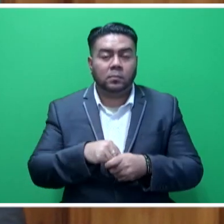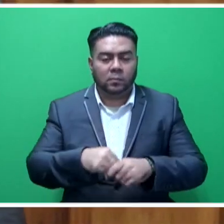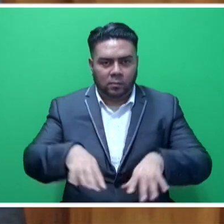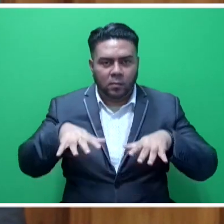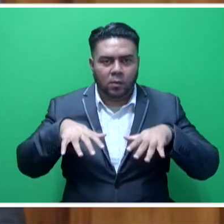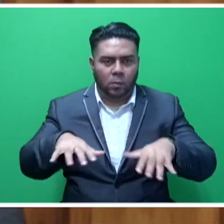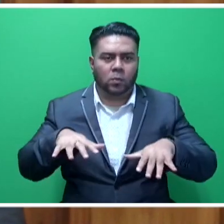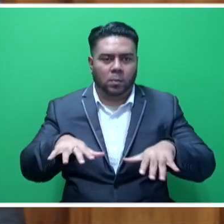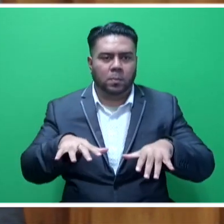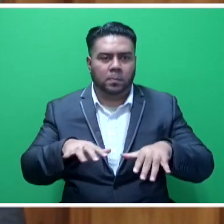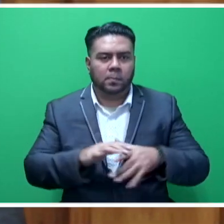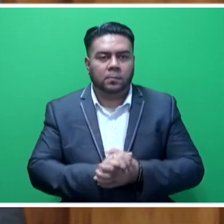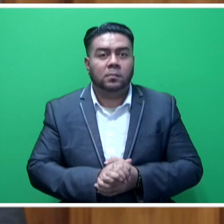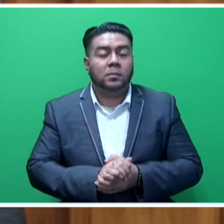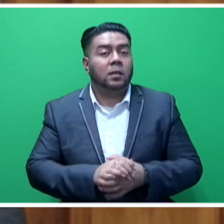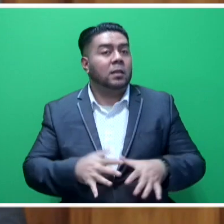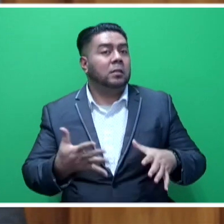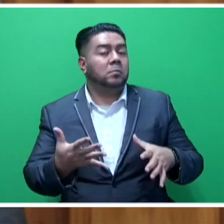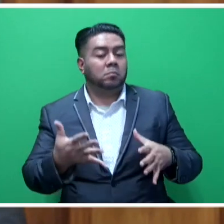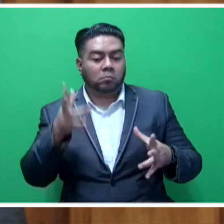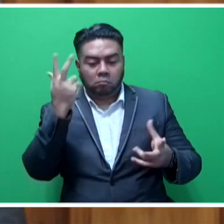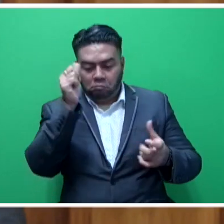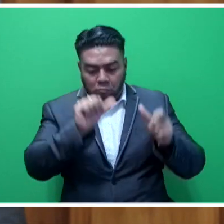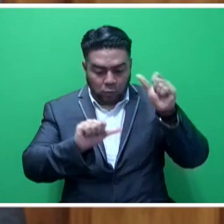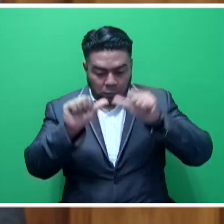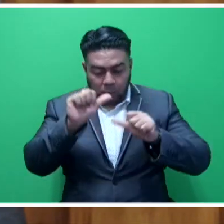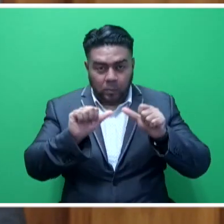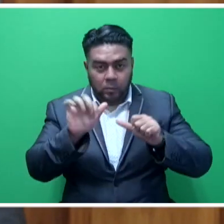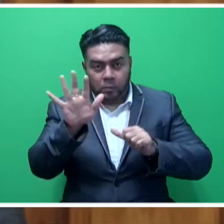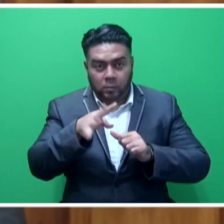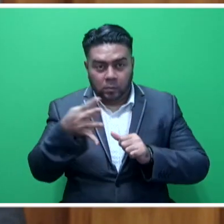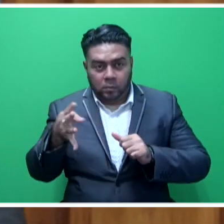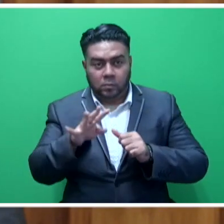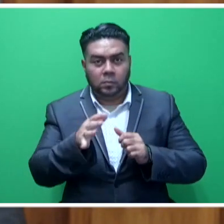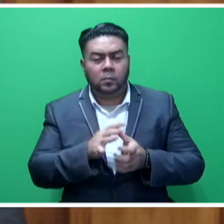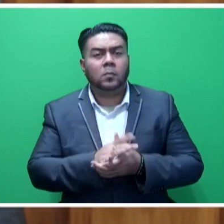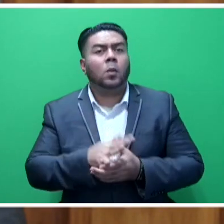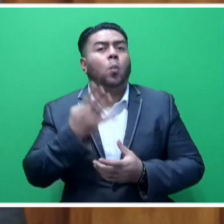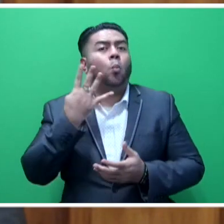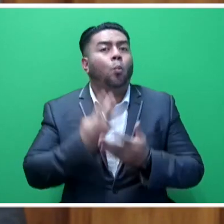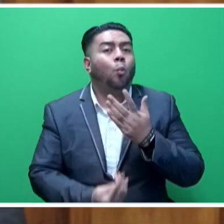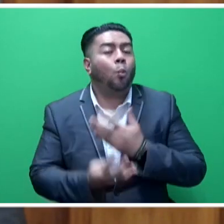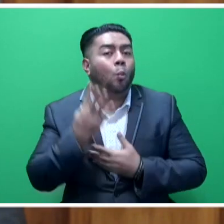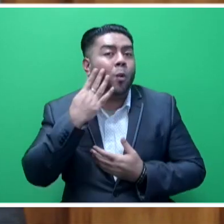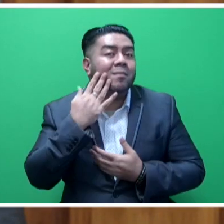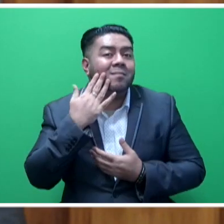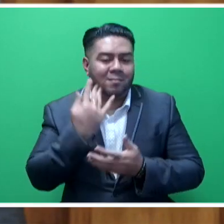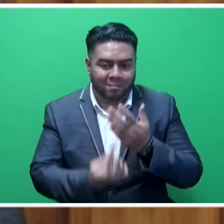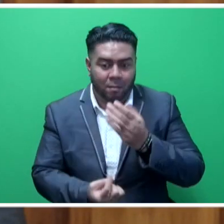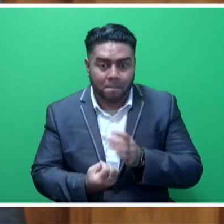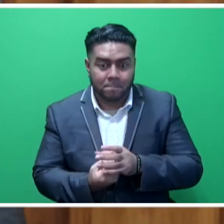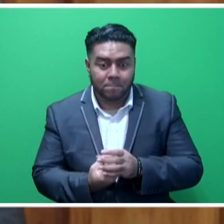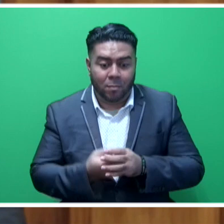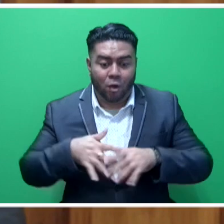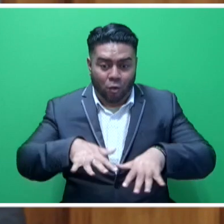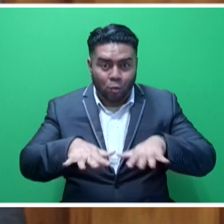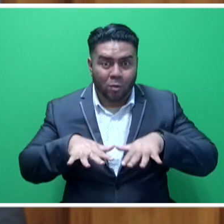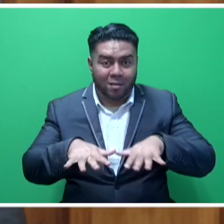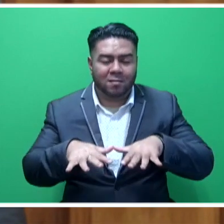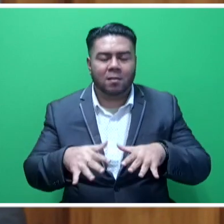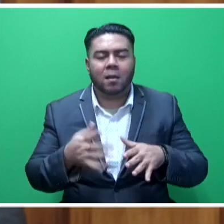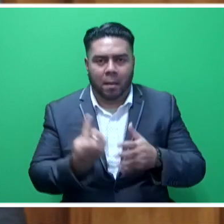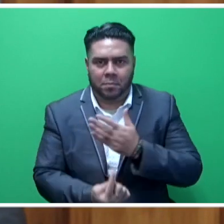earthquakes. It monitors the parameters that determine when an earthquake takes place, whether that earthquake will lead to a tsunami or